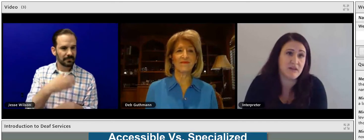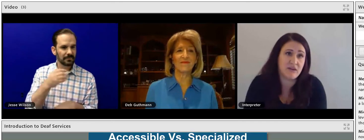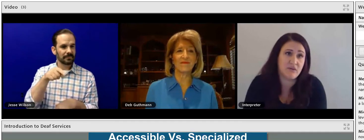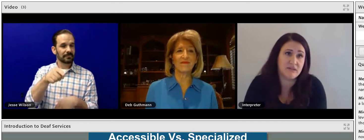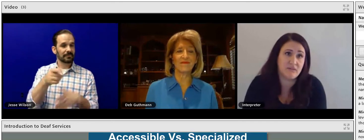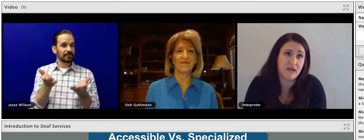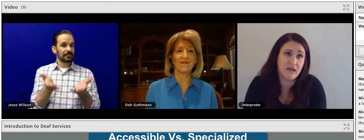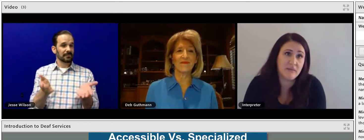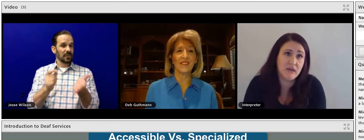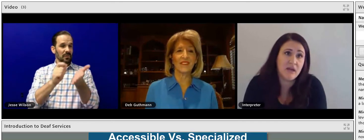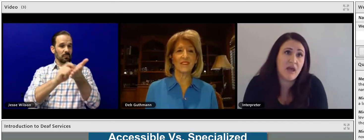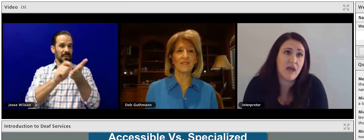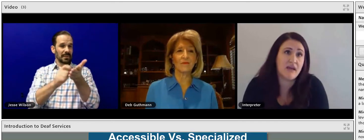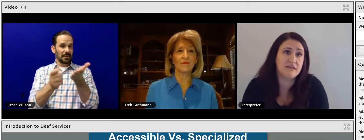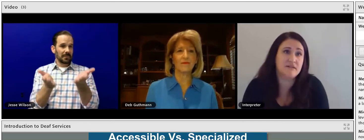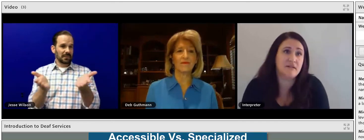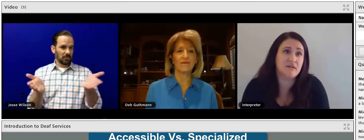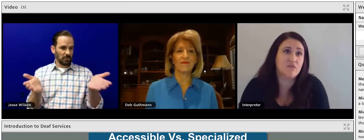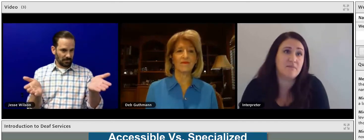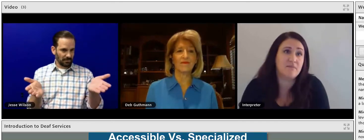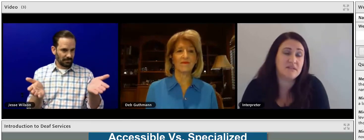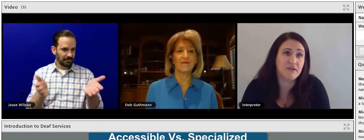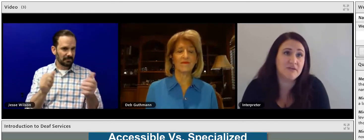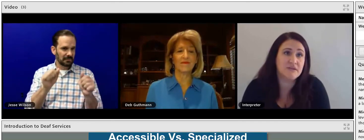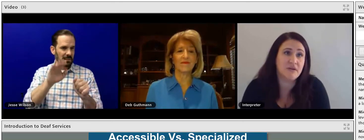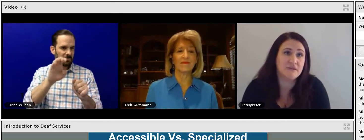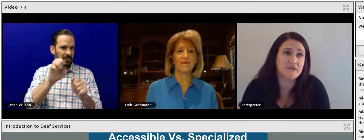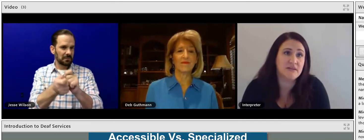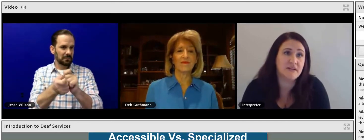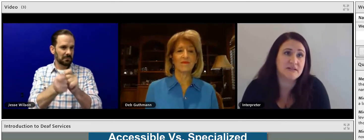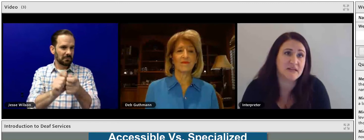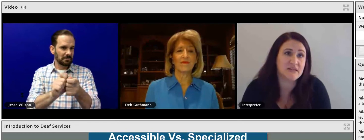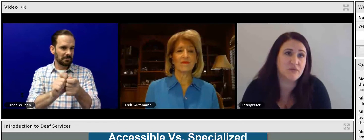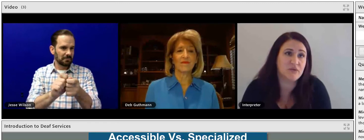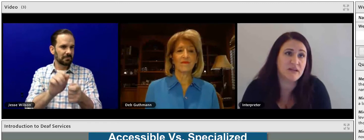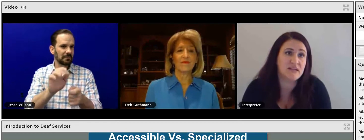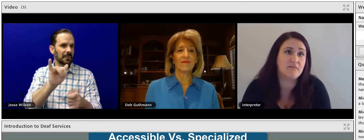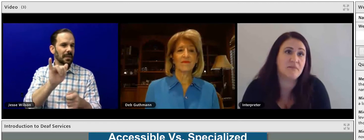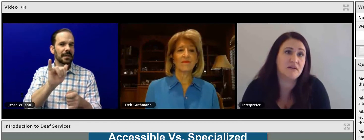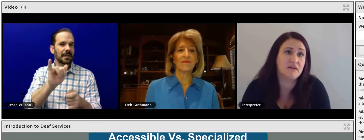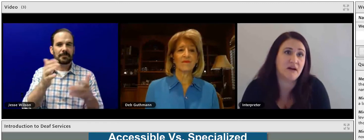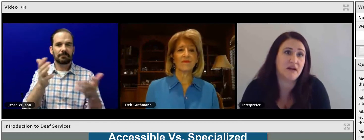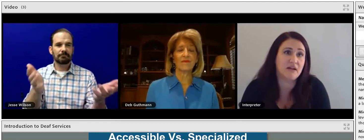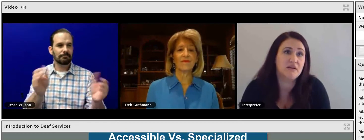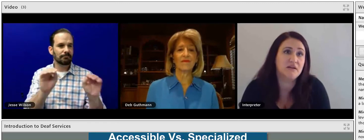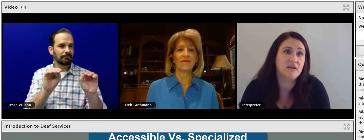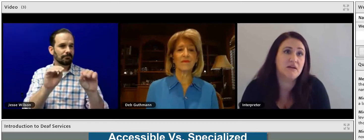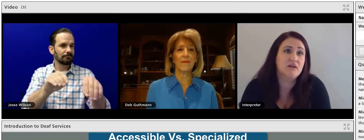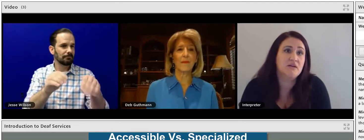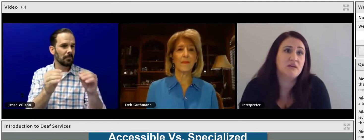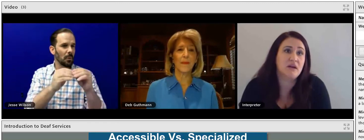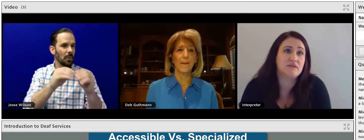treatment center so that they know when to wake up. And written materials also need to be accessible, and they need to be